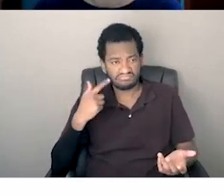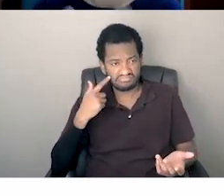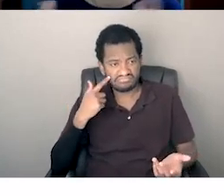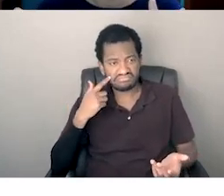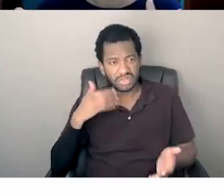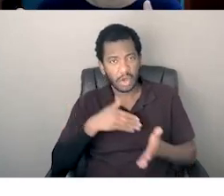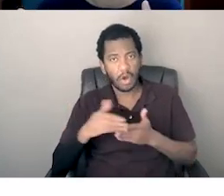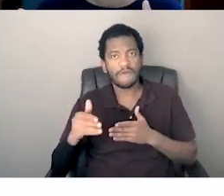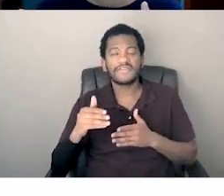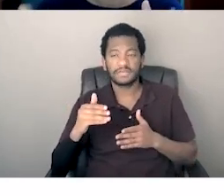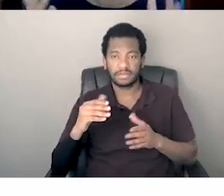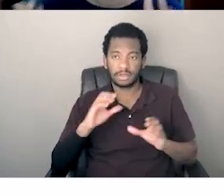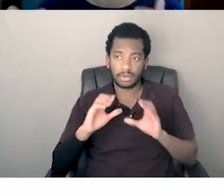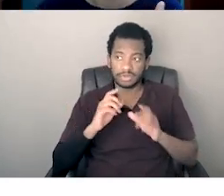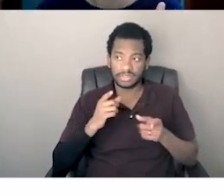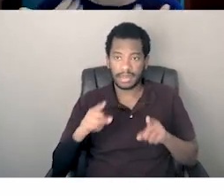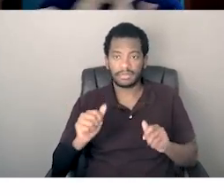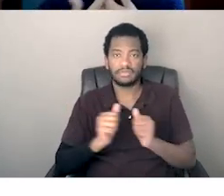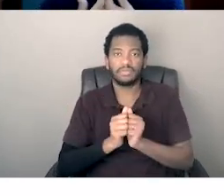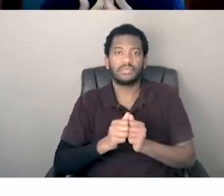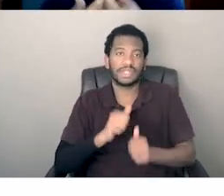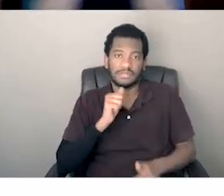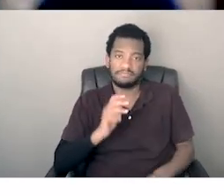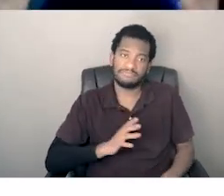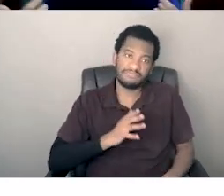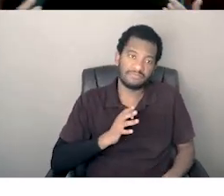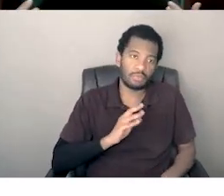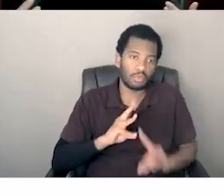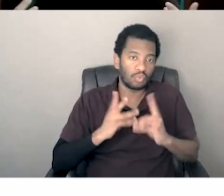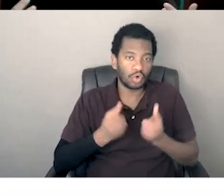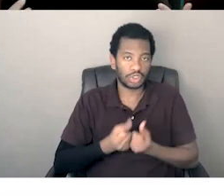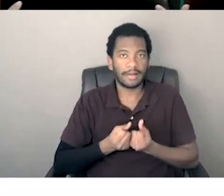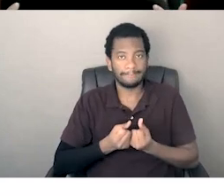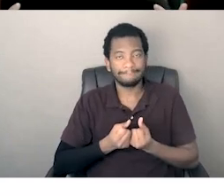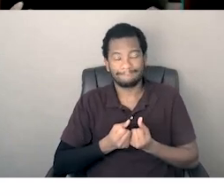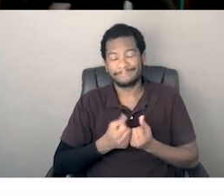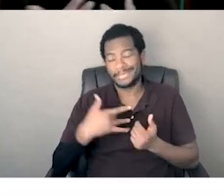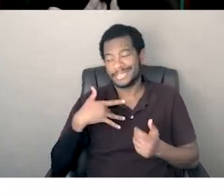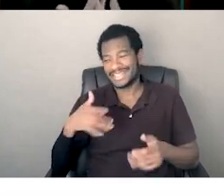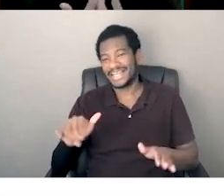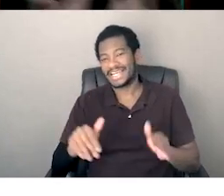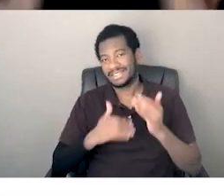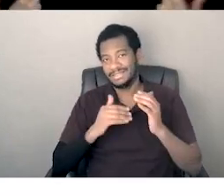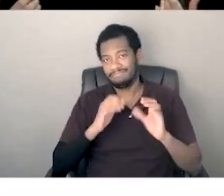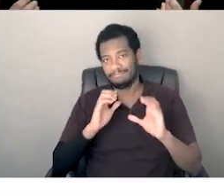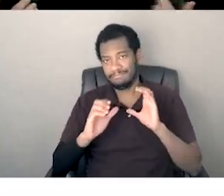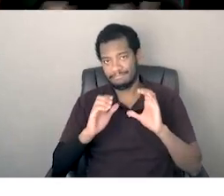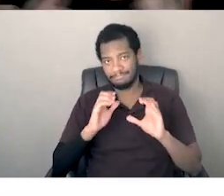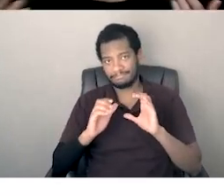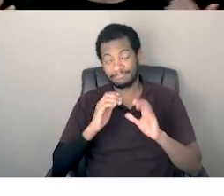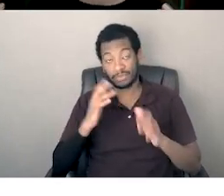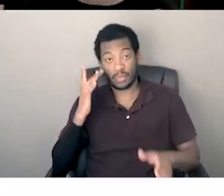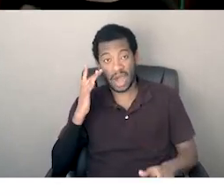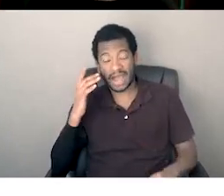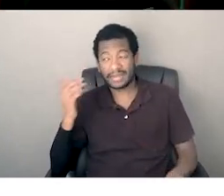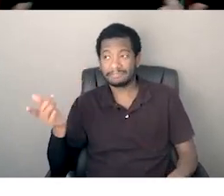writing workshops and things like that. And a lot of times that communication is limited because